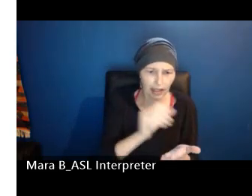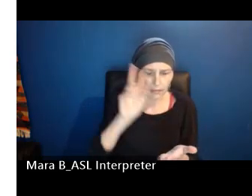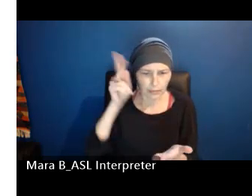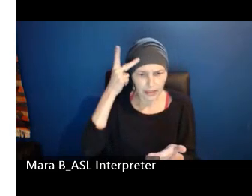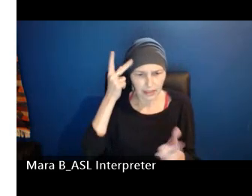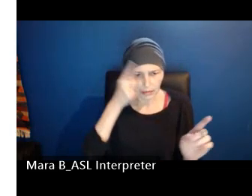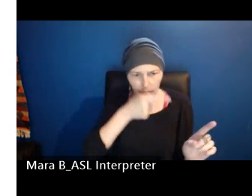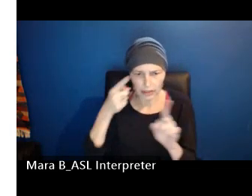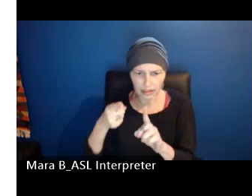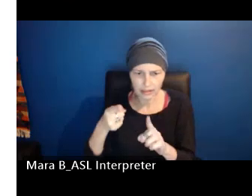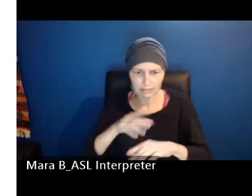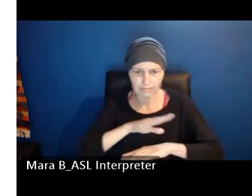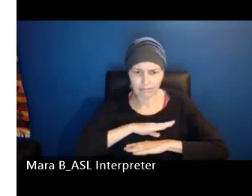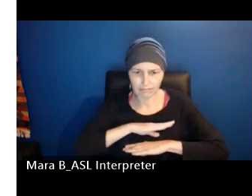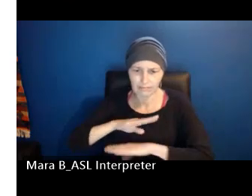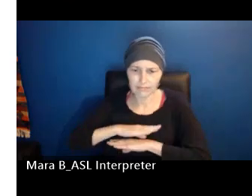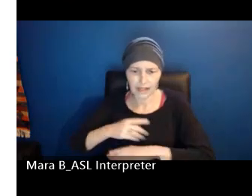agree with.